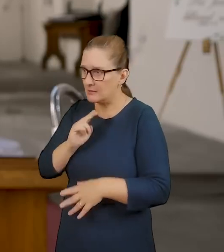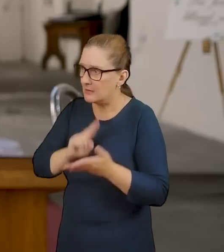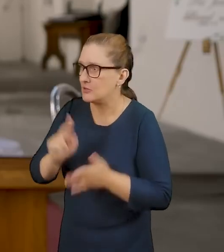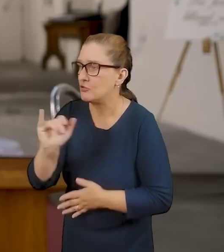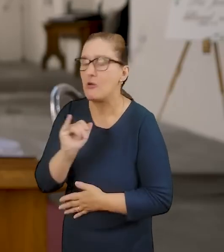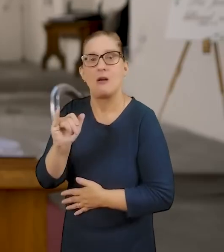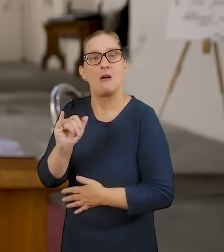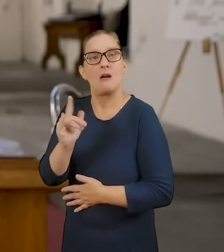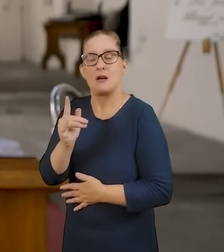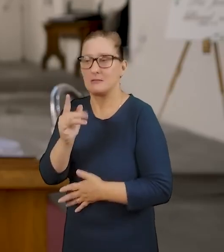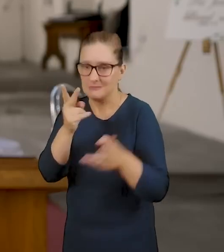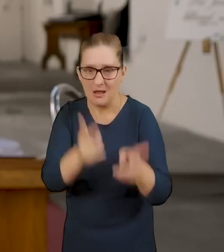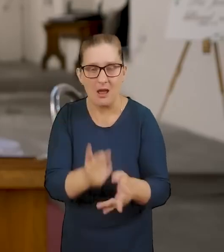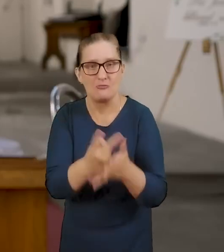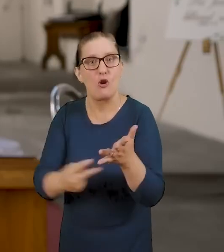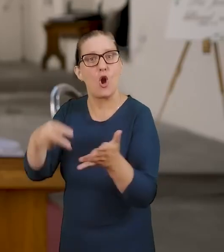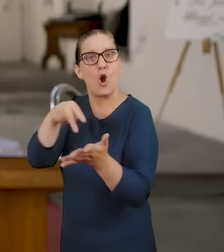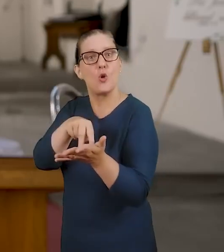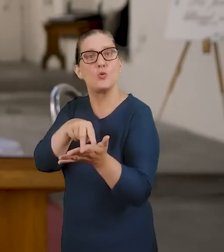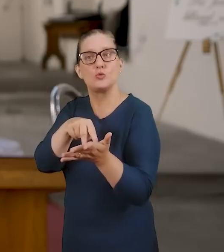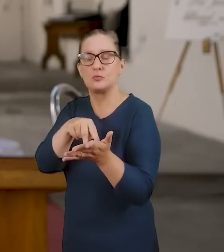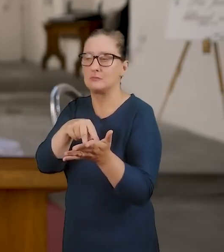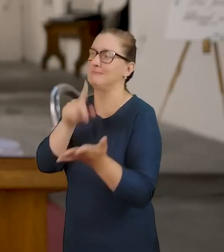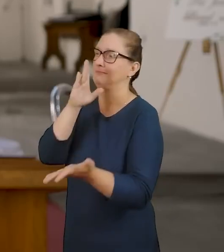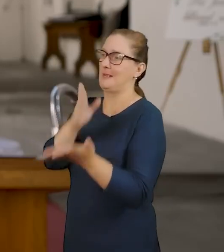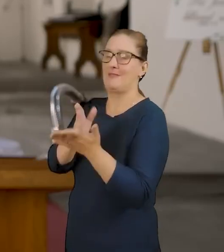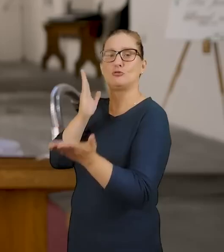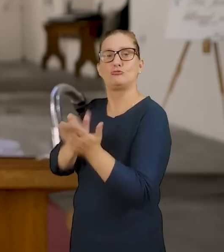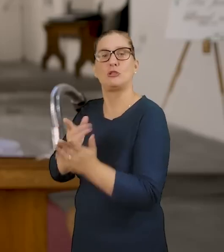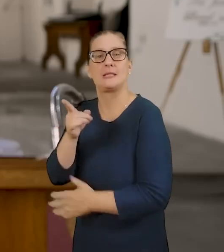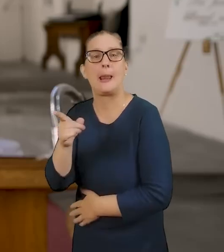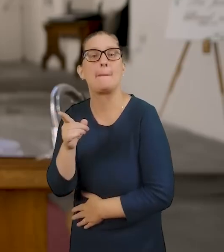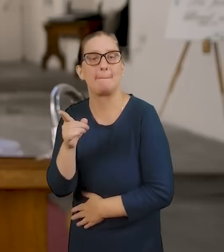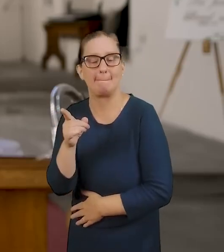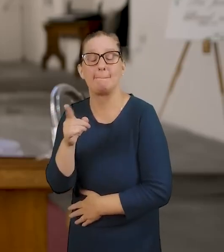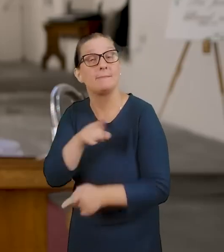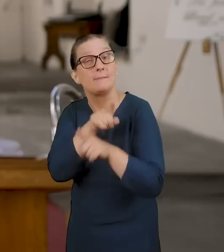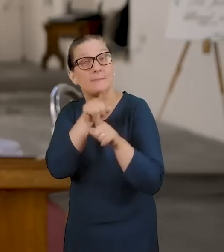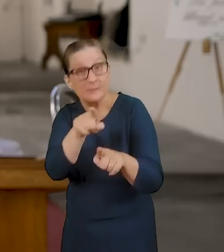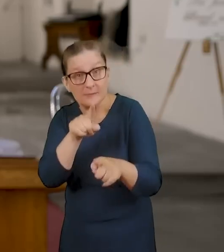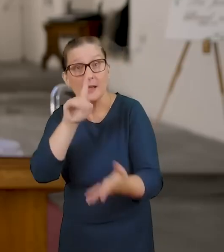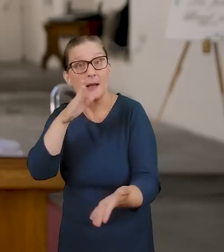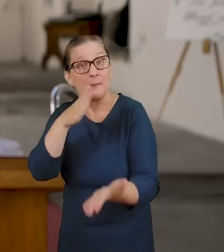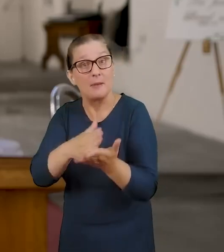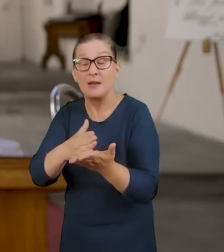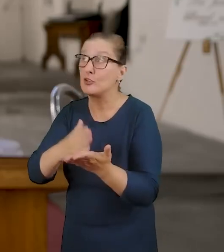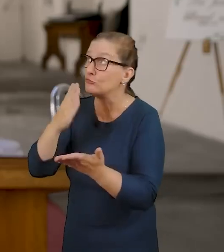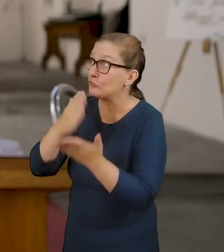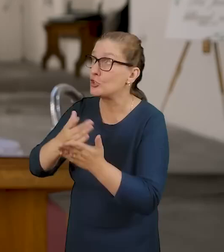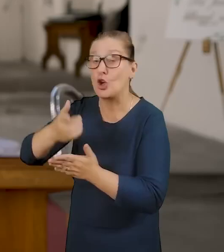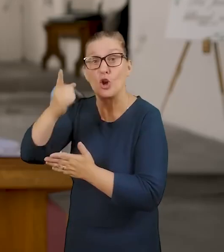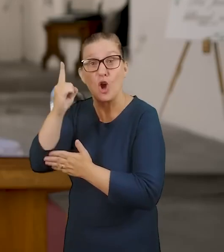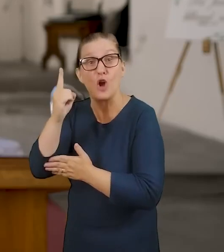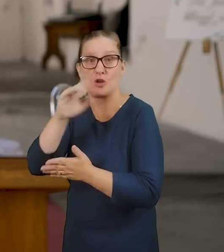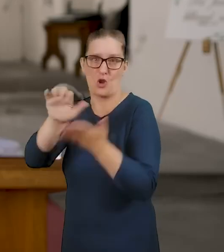our human nature, died for us, and rose again? We believe and trust in him. Do